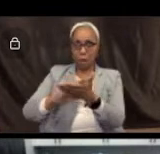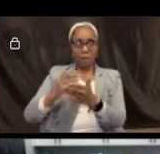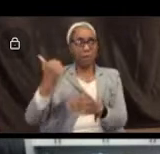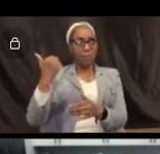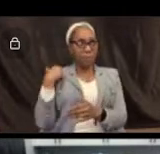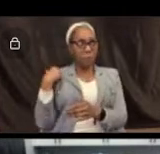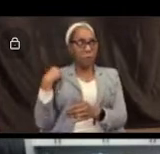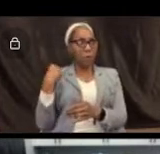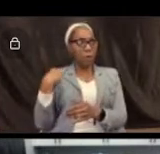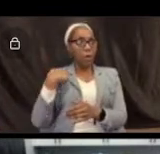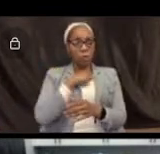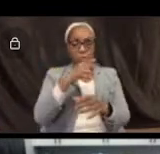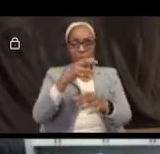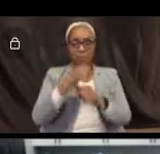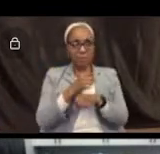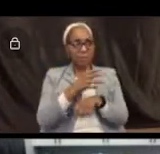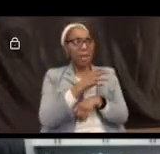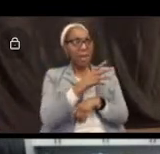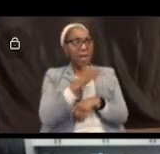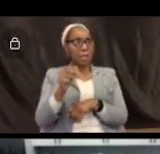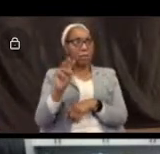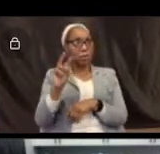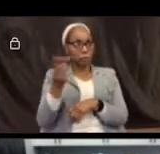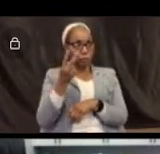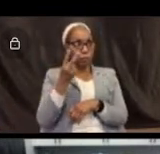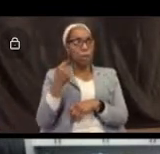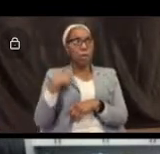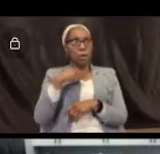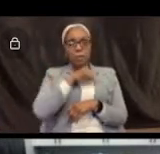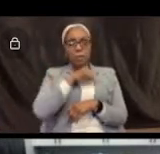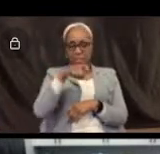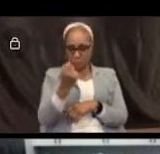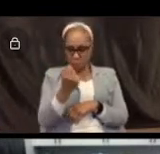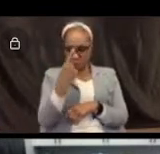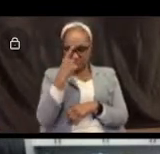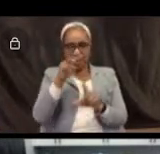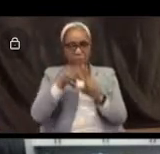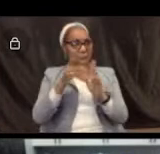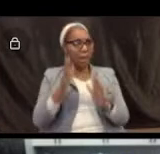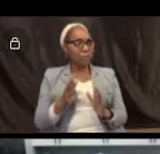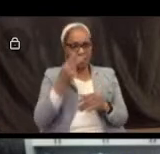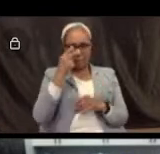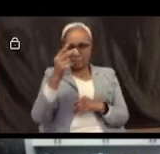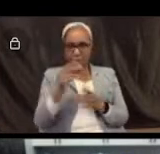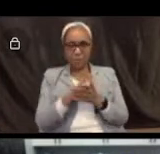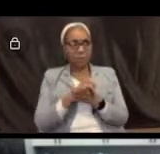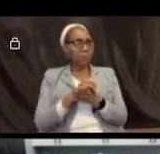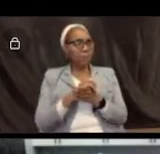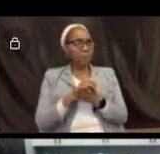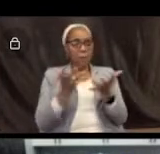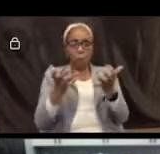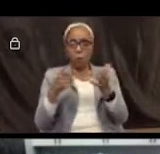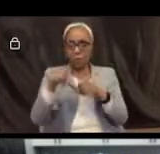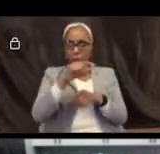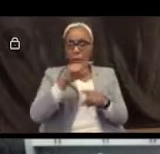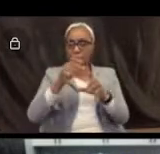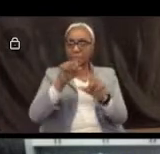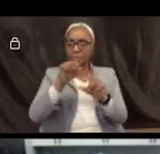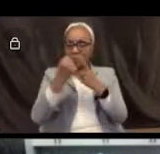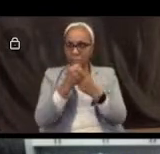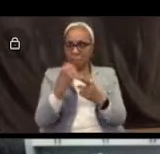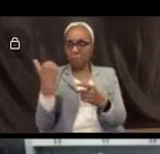we proceed. And two, we need to have an understanding of what the applicant sees in those conditions before we have any